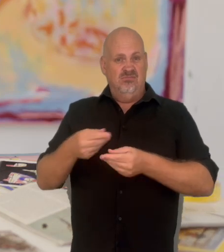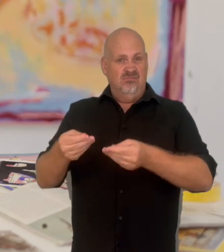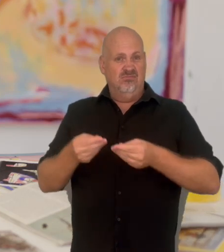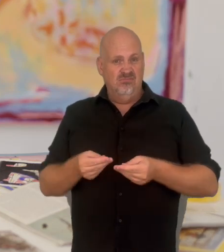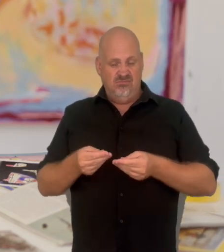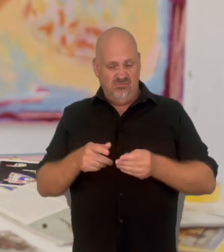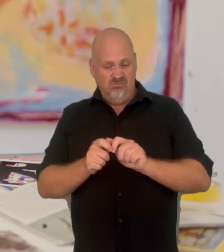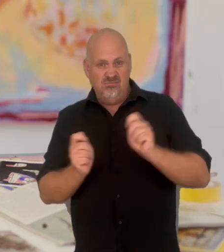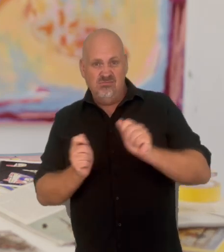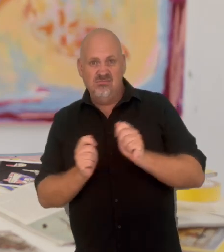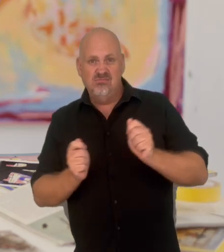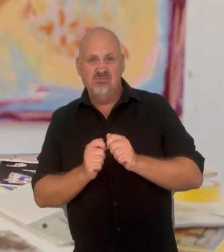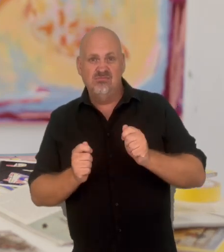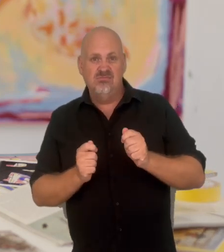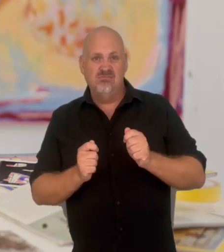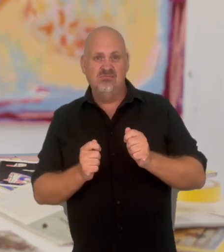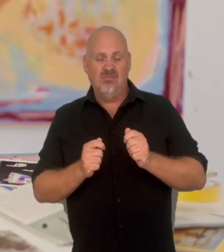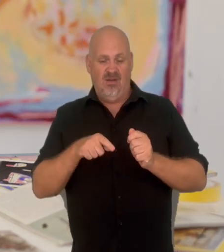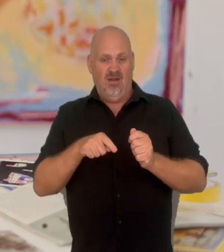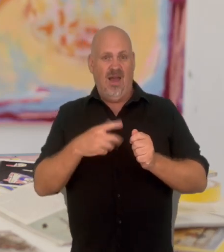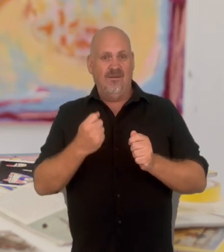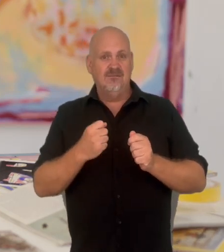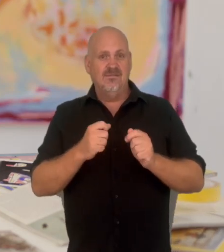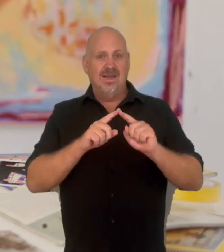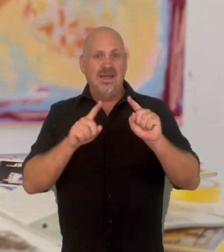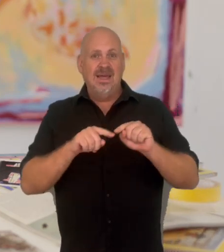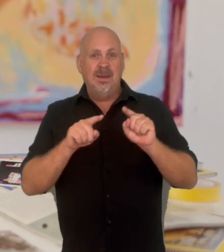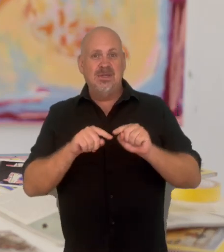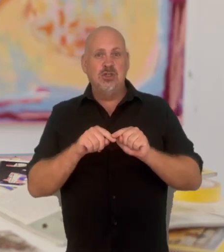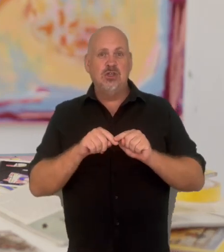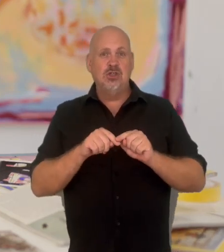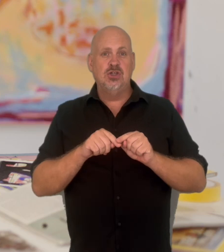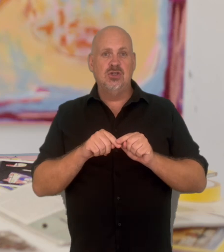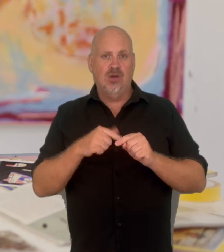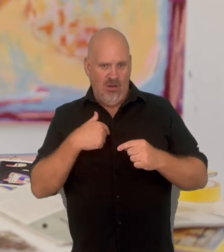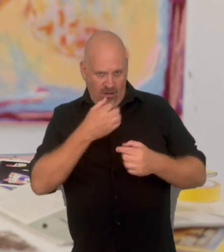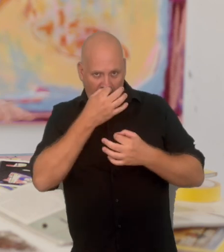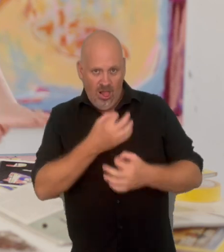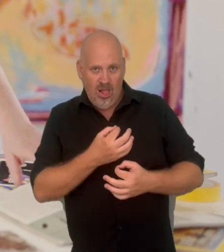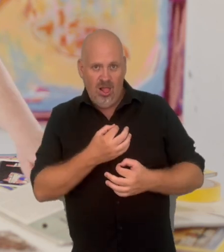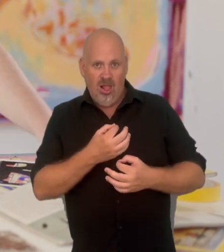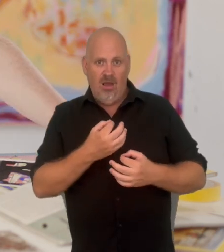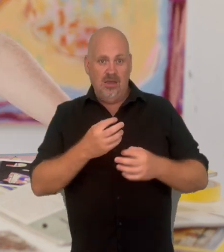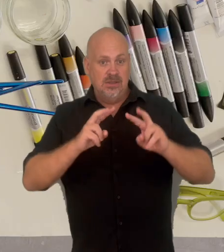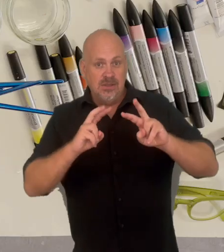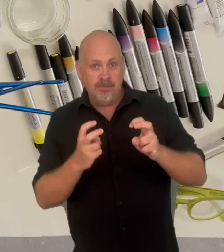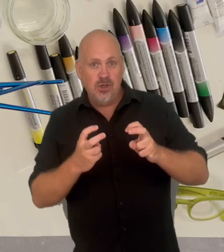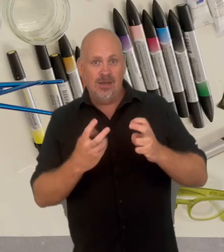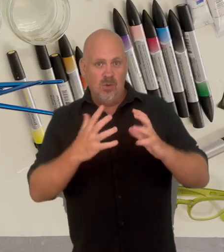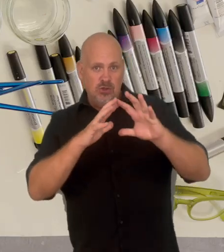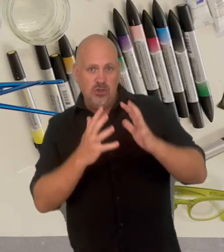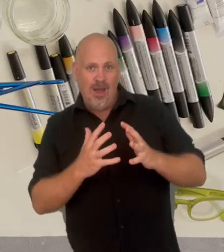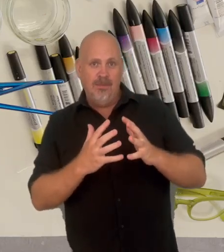out images that I find interesting, whether it's the shape or the colour or the actual subject matter. For example, these